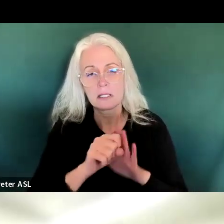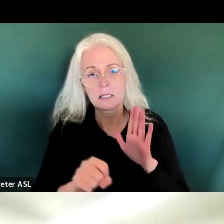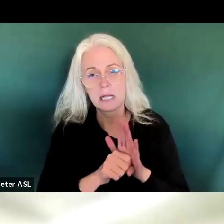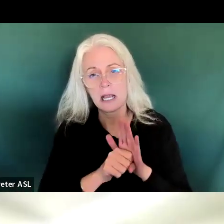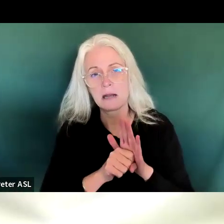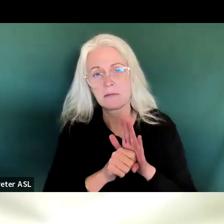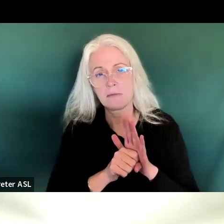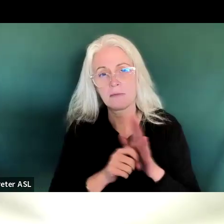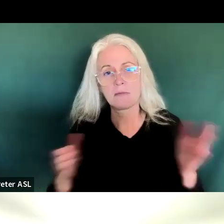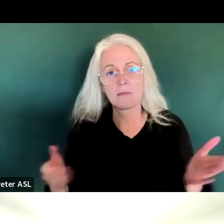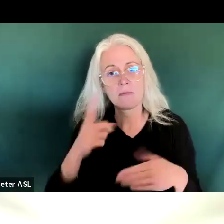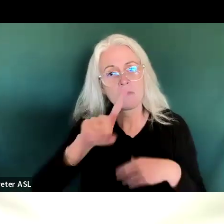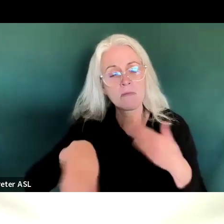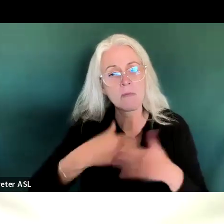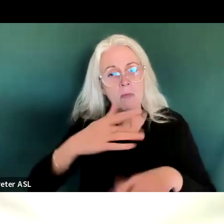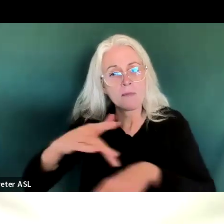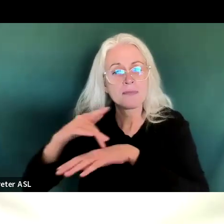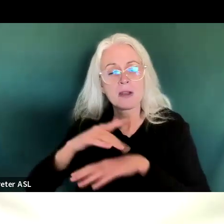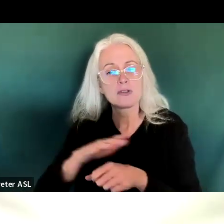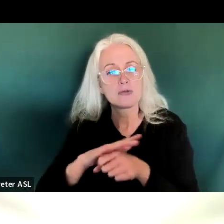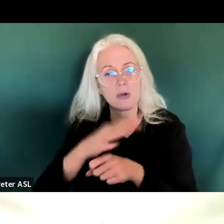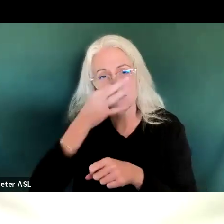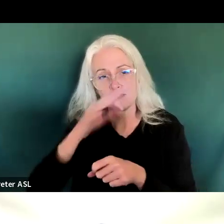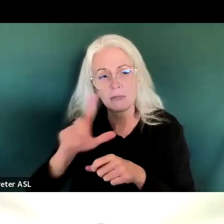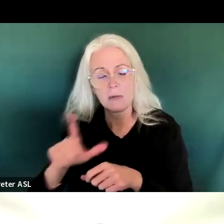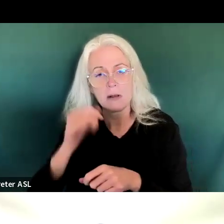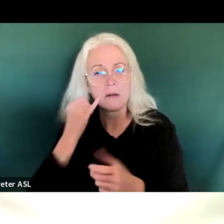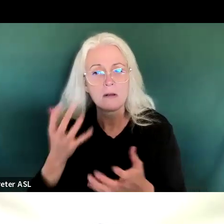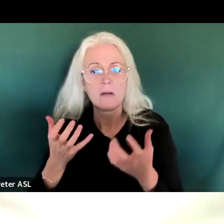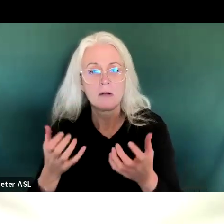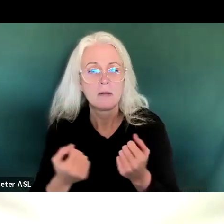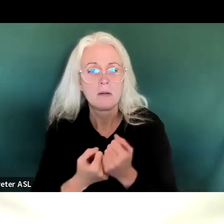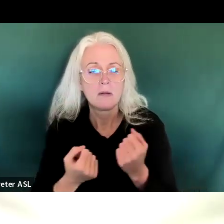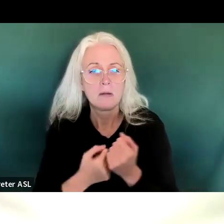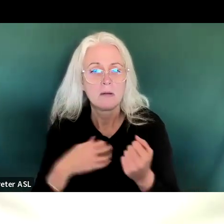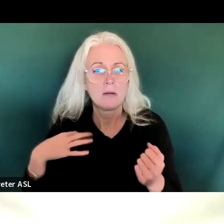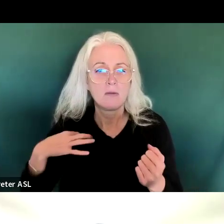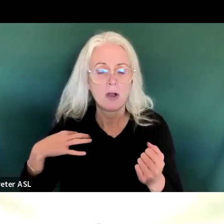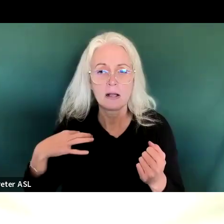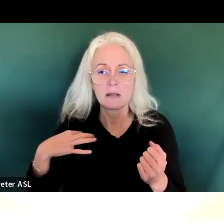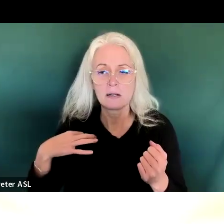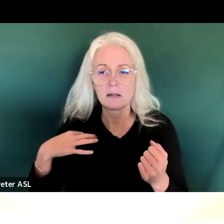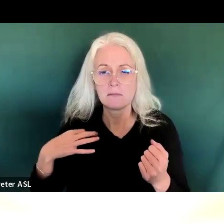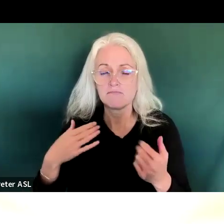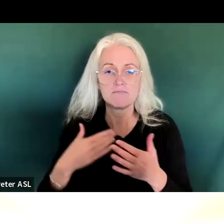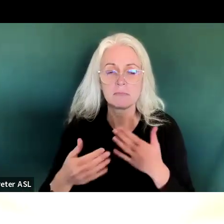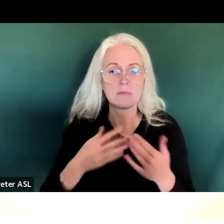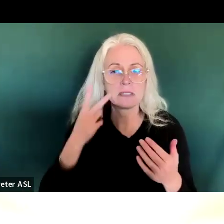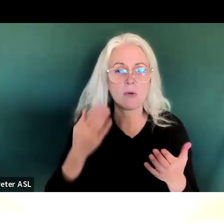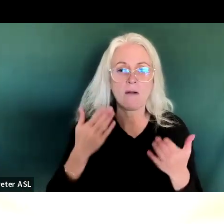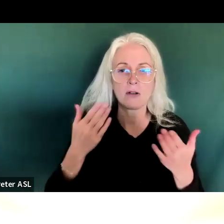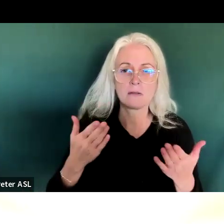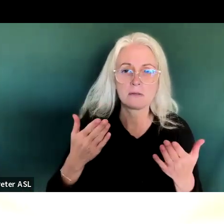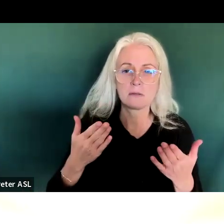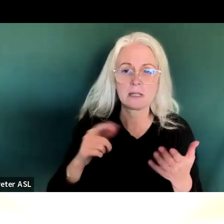and so we encourage you all to reach out to your local library if you would like to support, volunteer, see what offers,